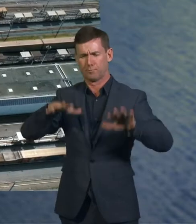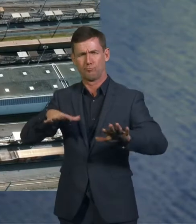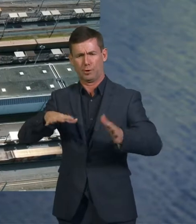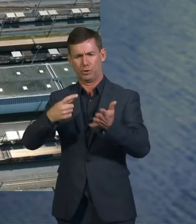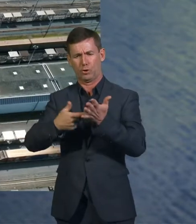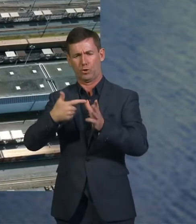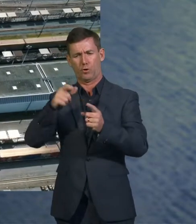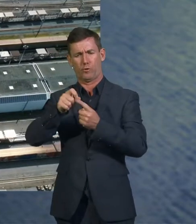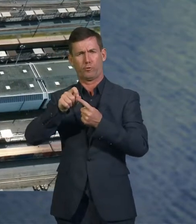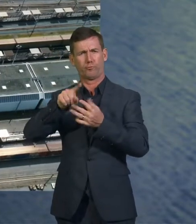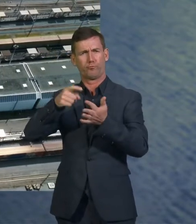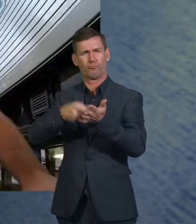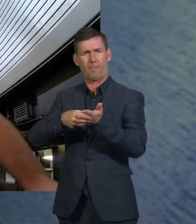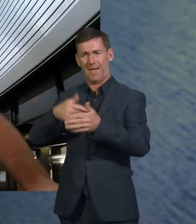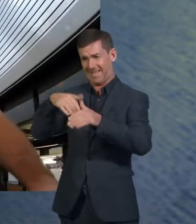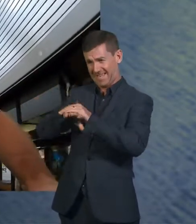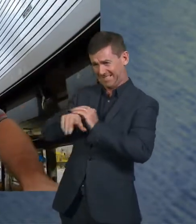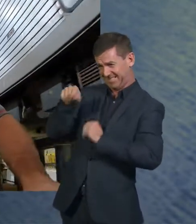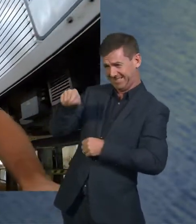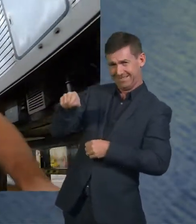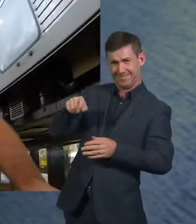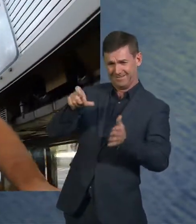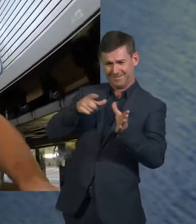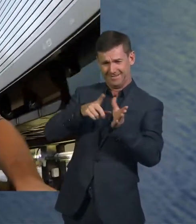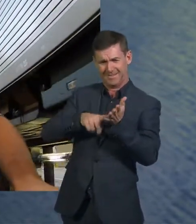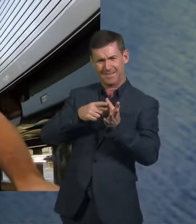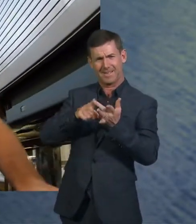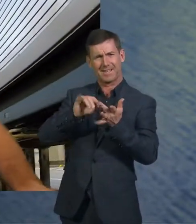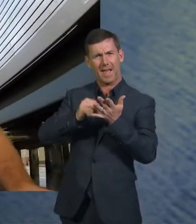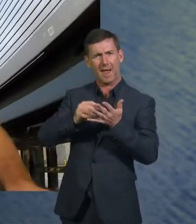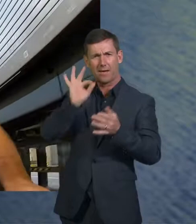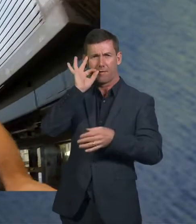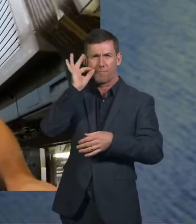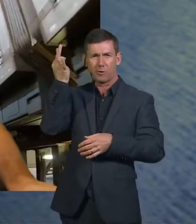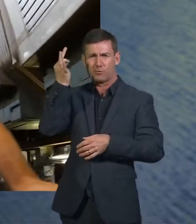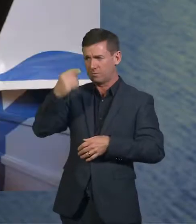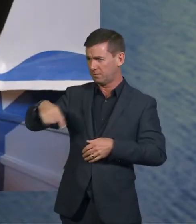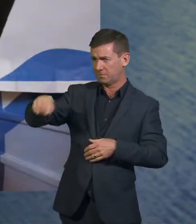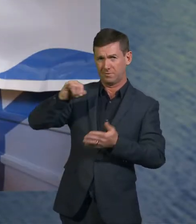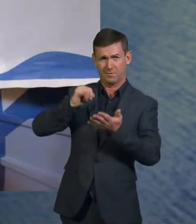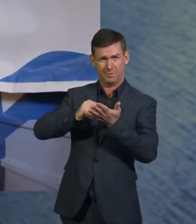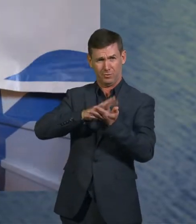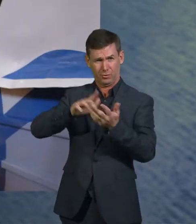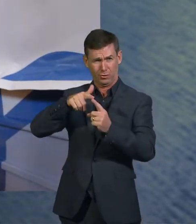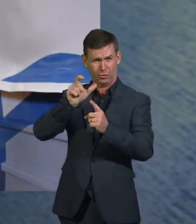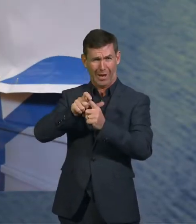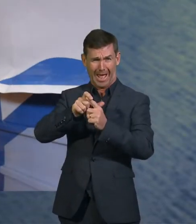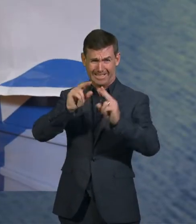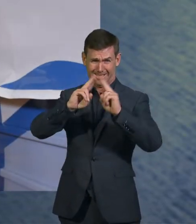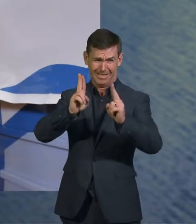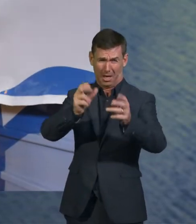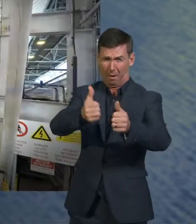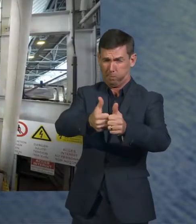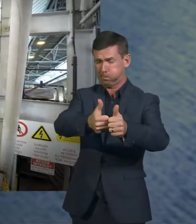the world's biggest train shed at the Calais terminal. The shed is so large, French technicians use bicycles to get around. But all